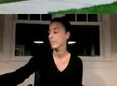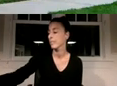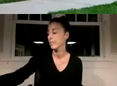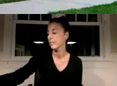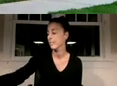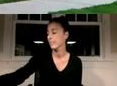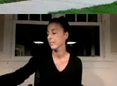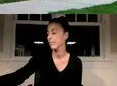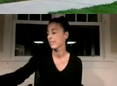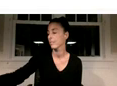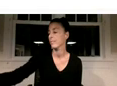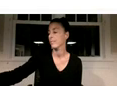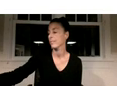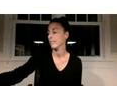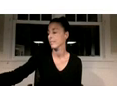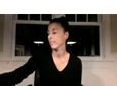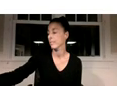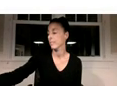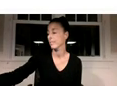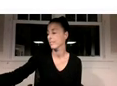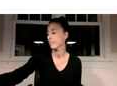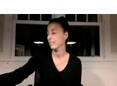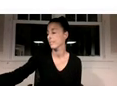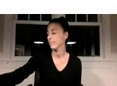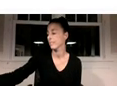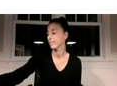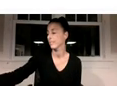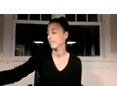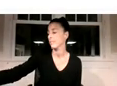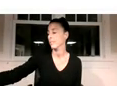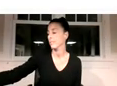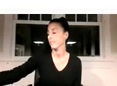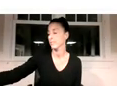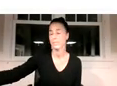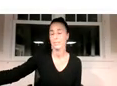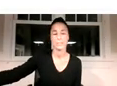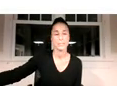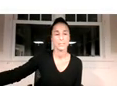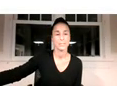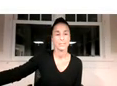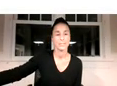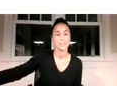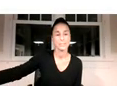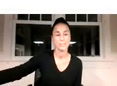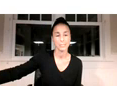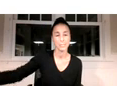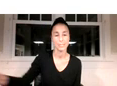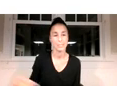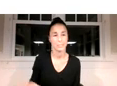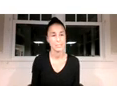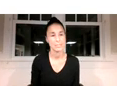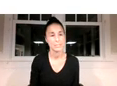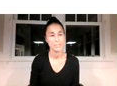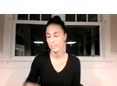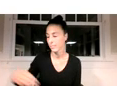love to meet with as many people as possible. Just a little background. So EYA, we're a local company. We've been around for 30